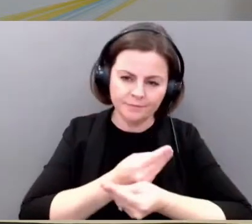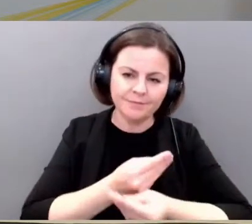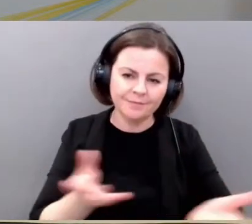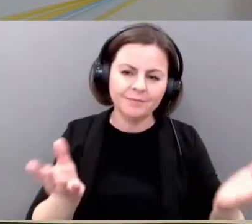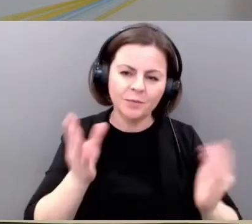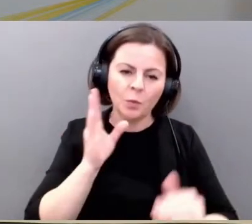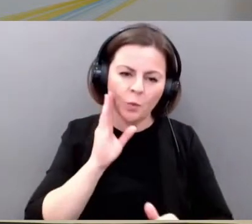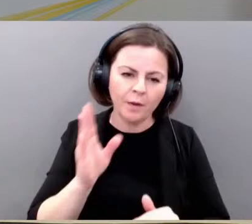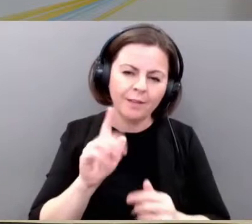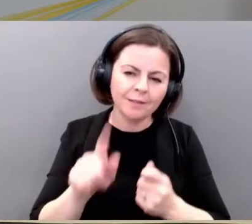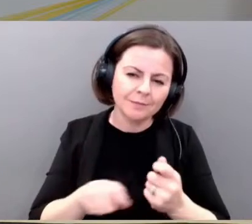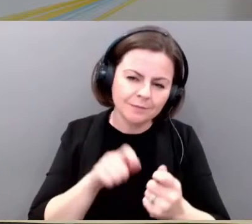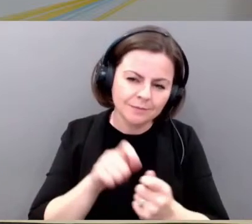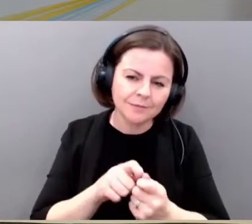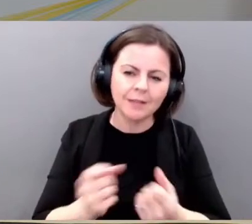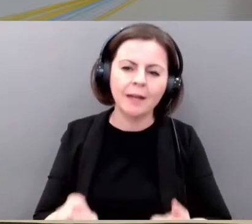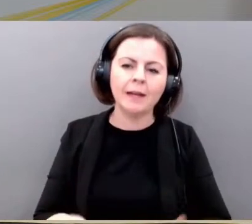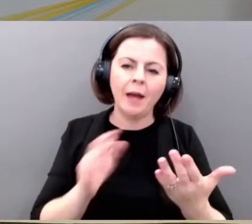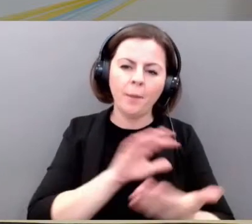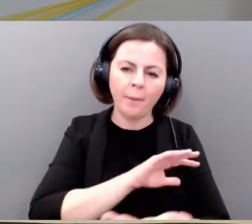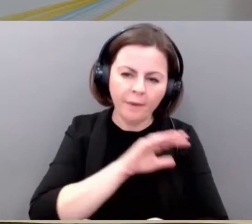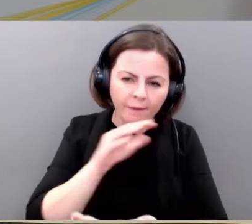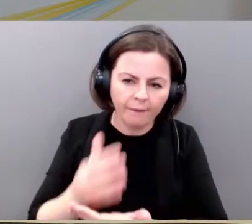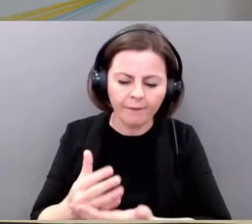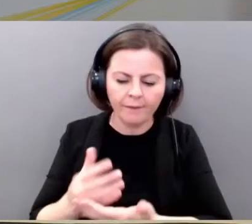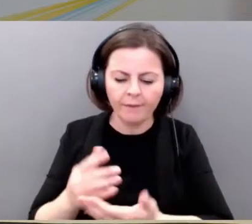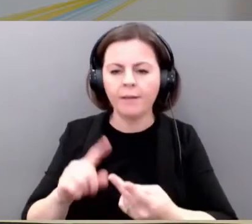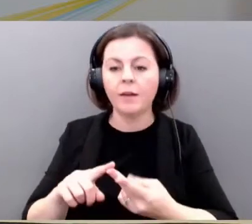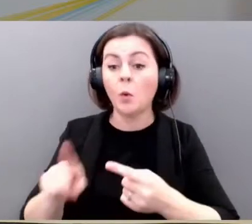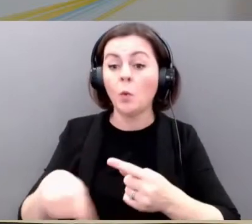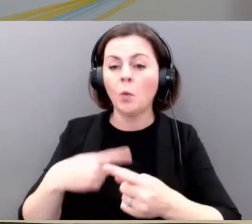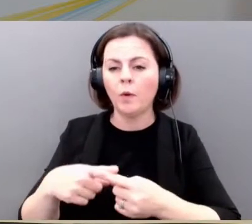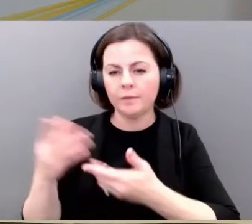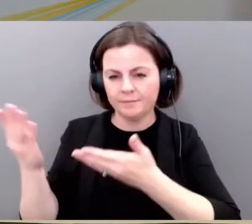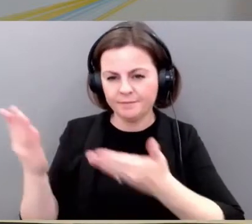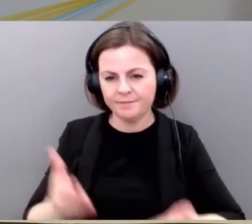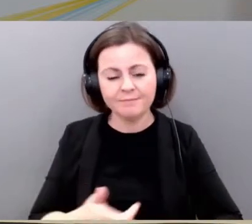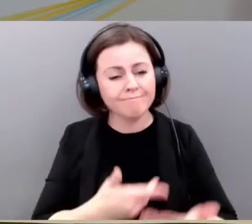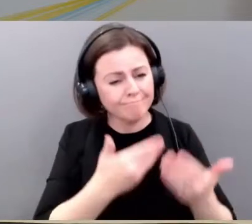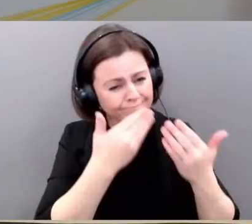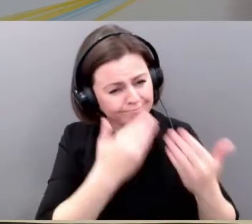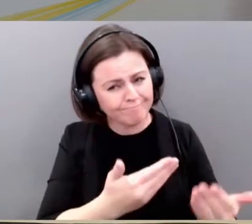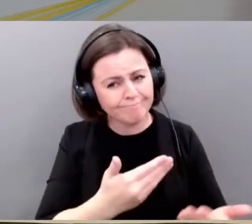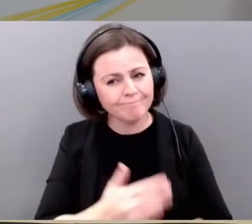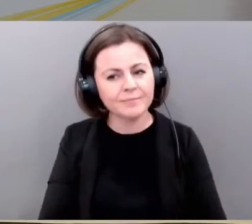numbers and the dates of arrival. Thank you so much. You're welcome.